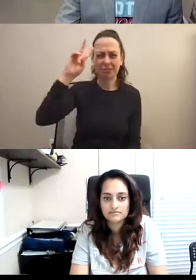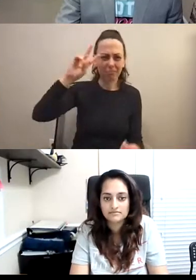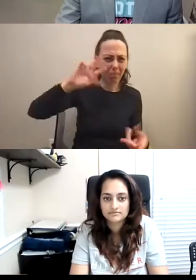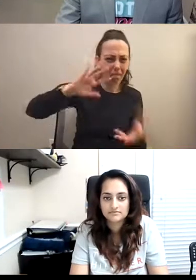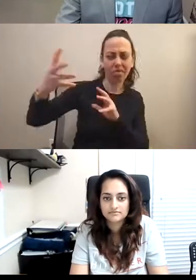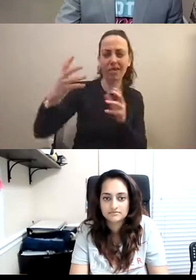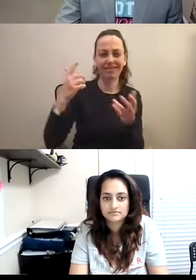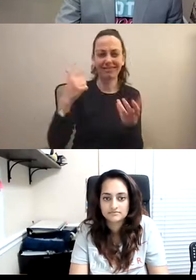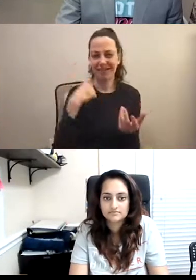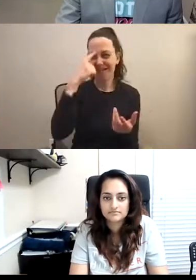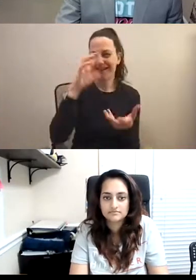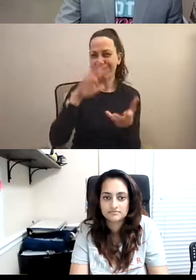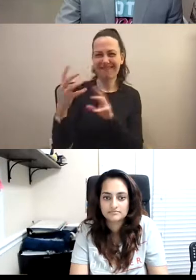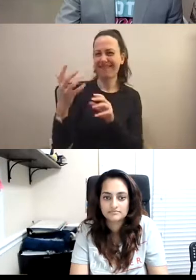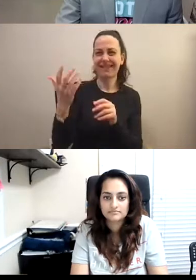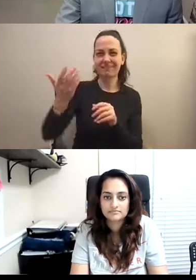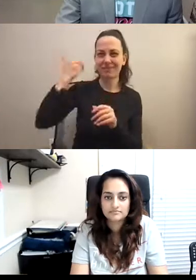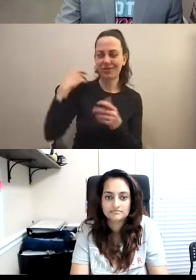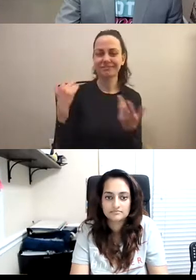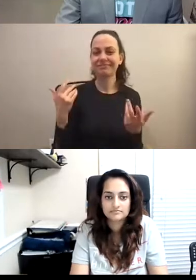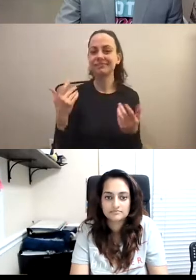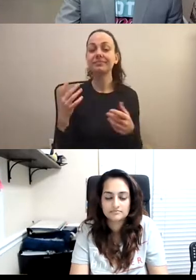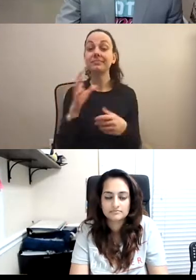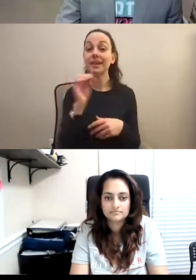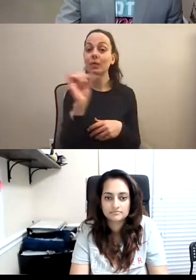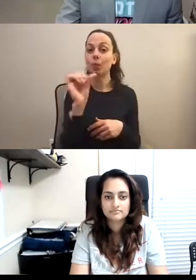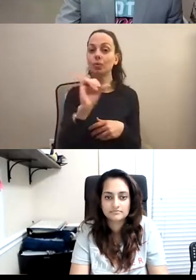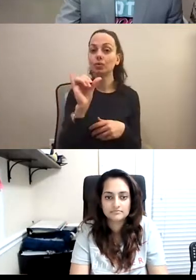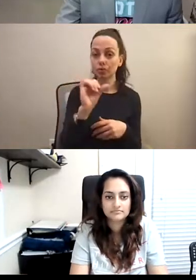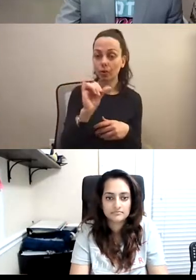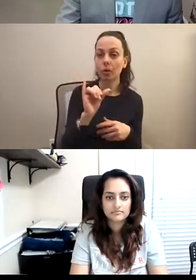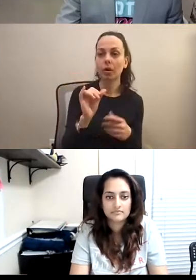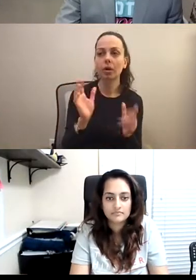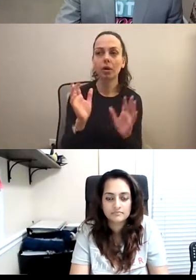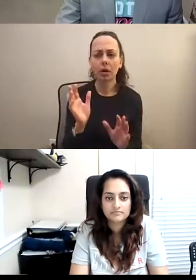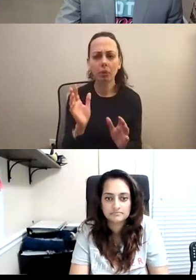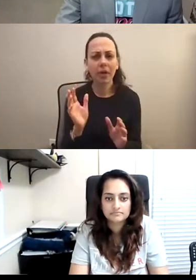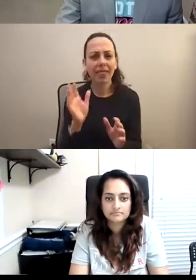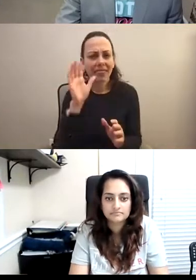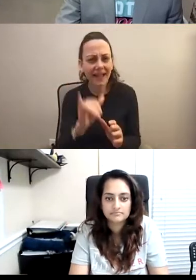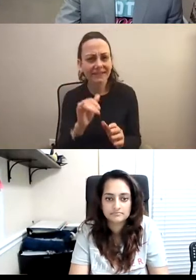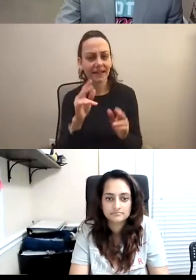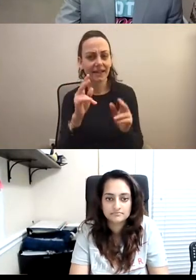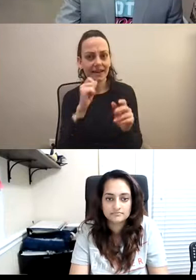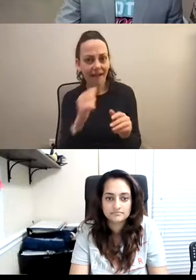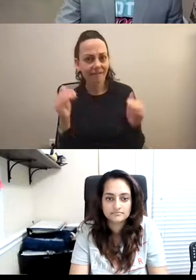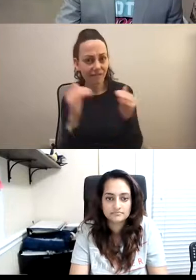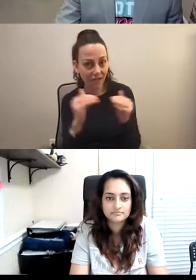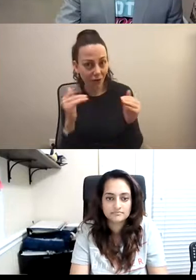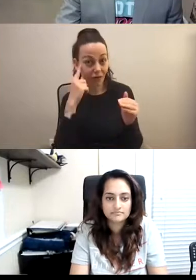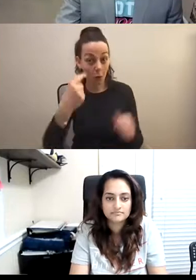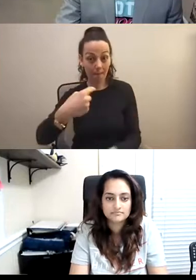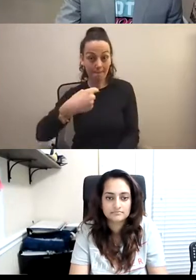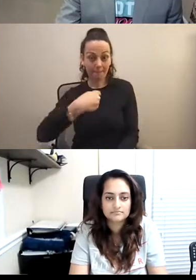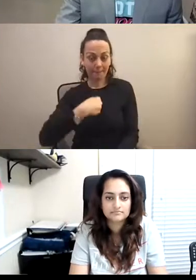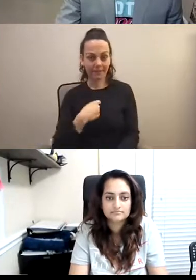think that way. And on the flip side, how unfair to a degree it is for me to have